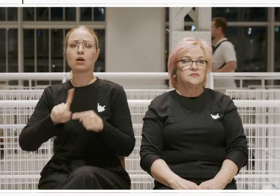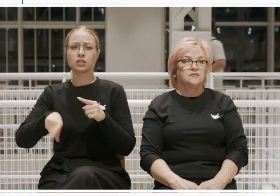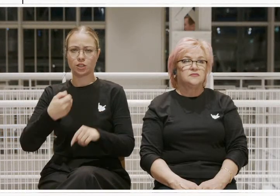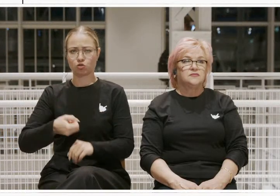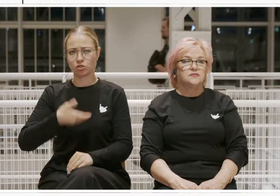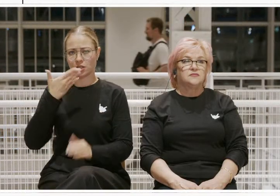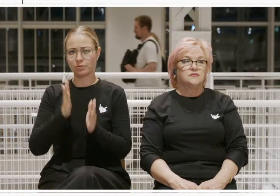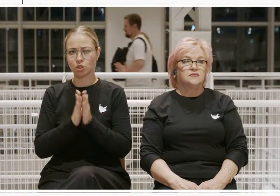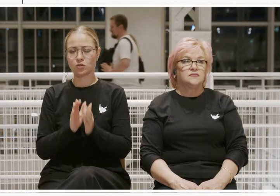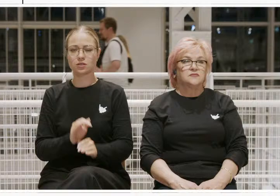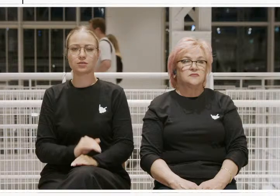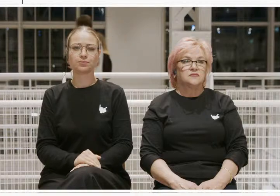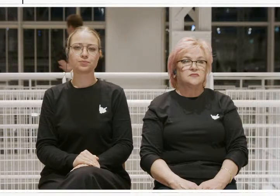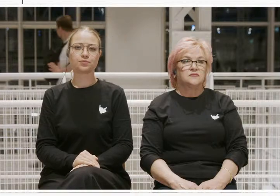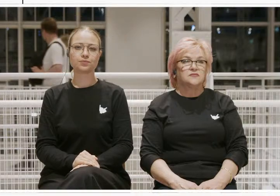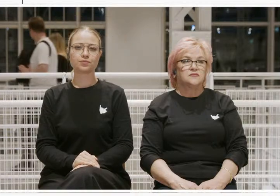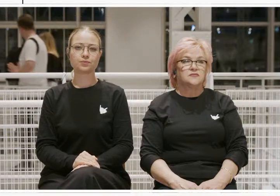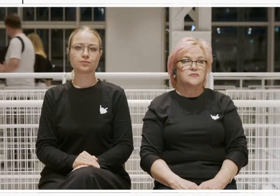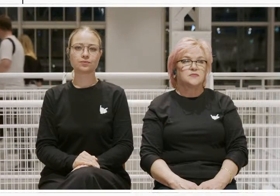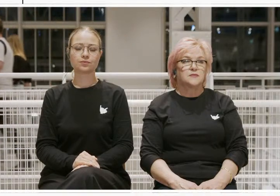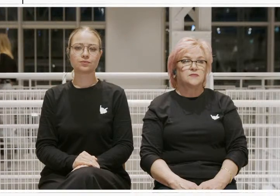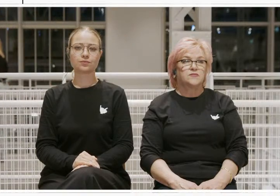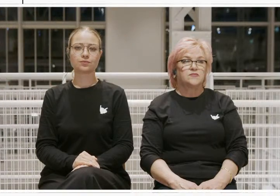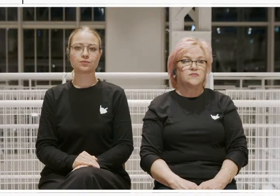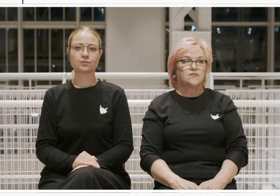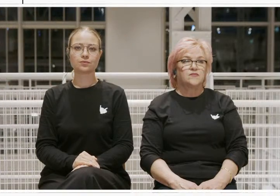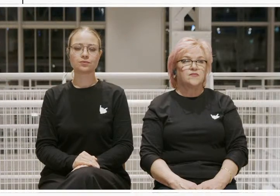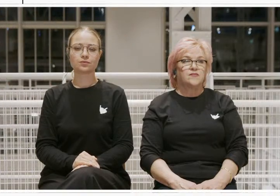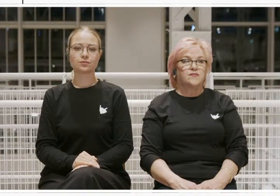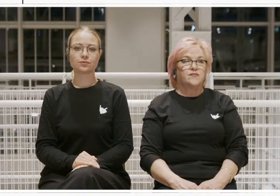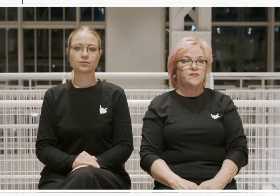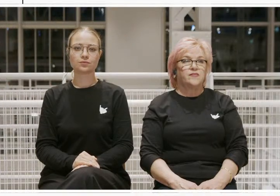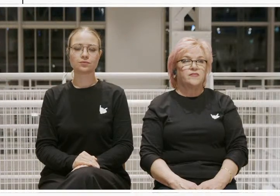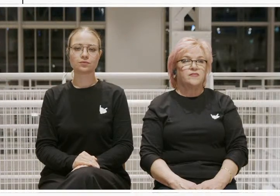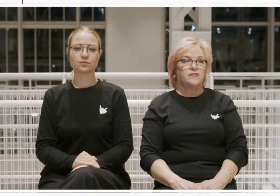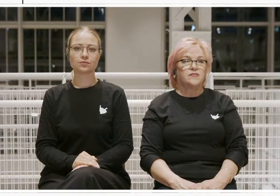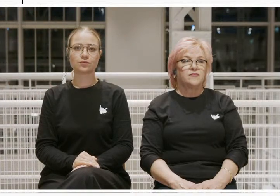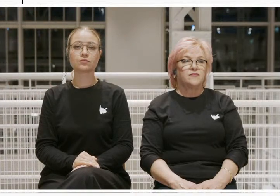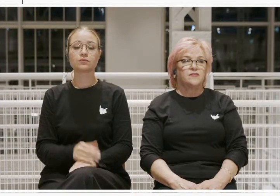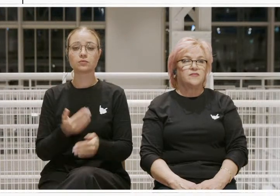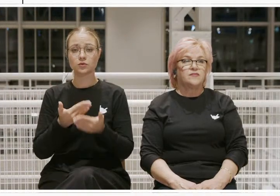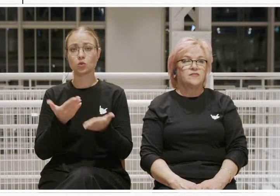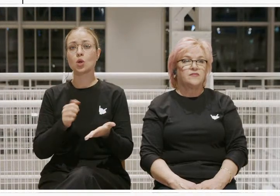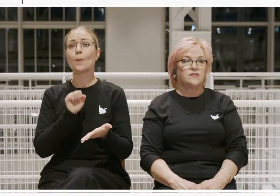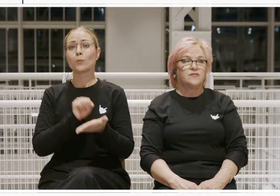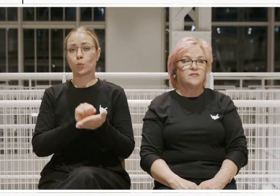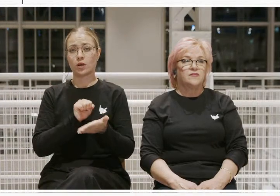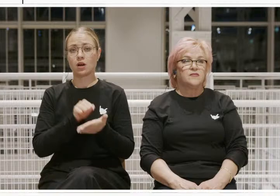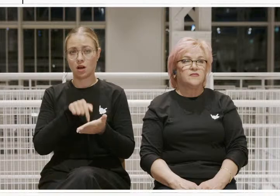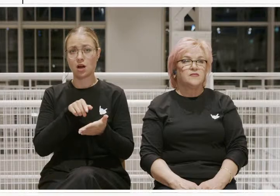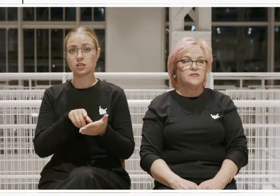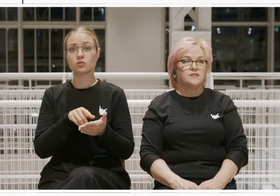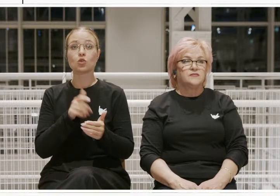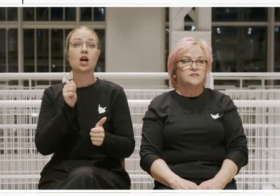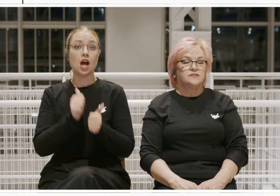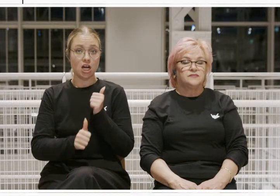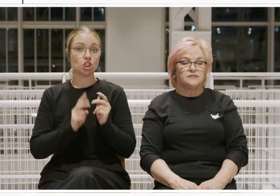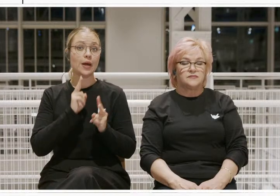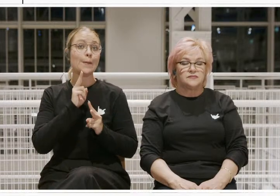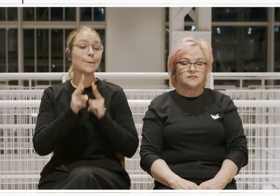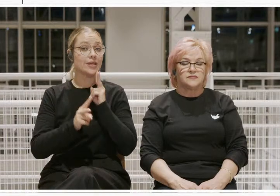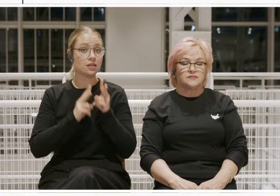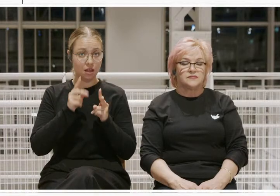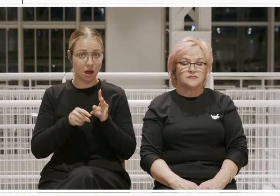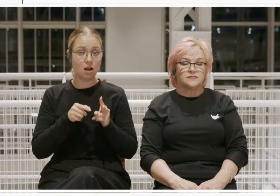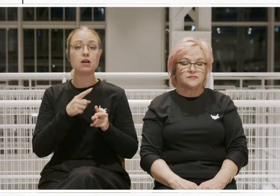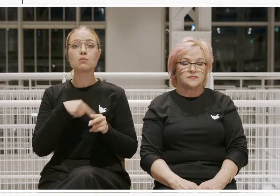So the publications. So as part of each and every edition, we publish a guidebook and a